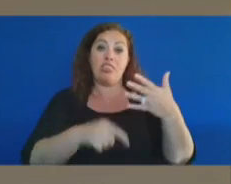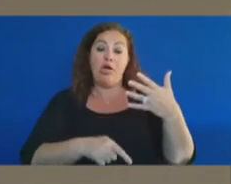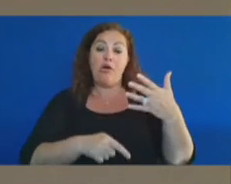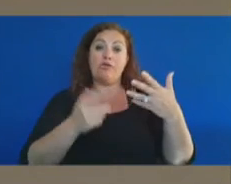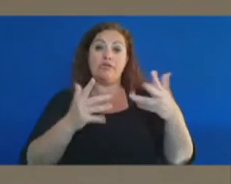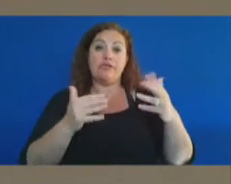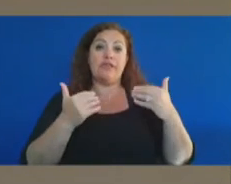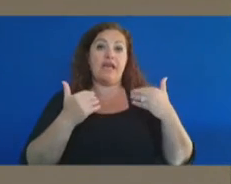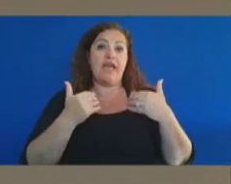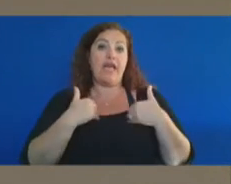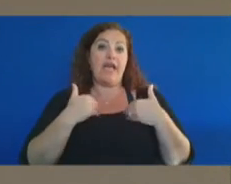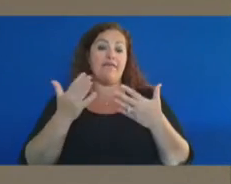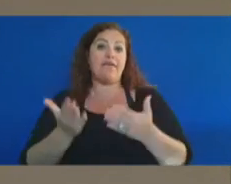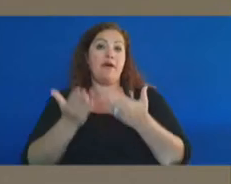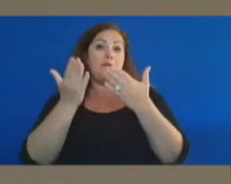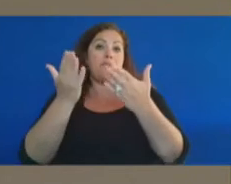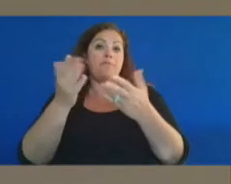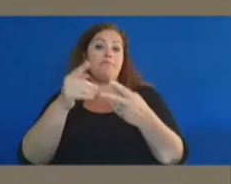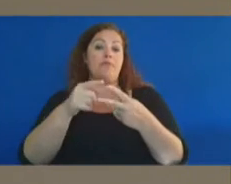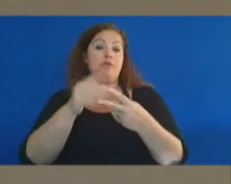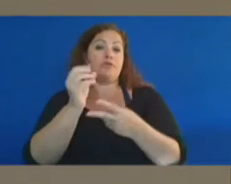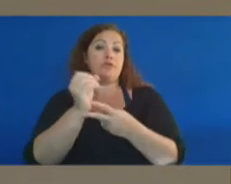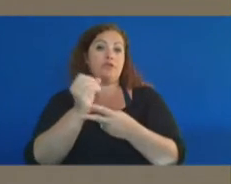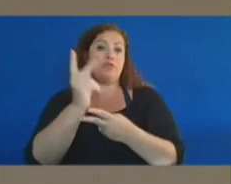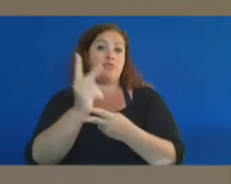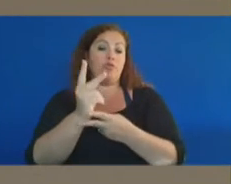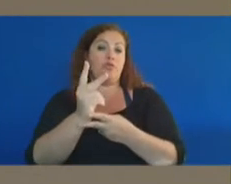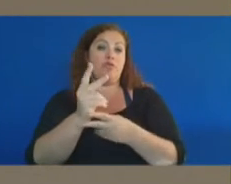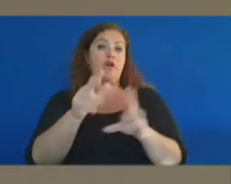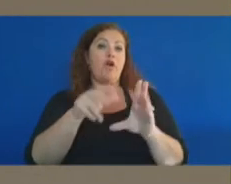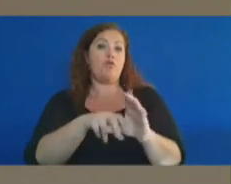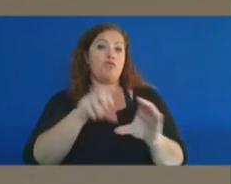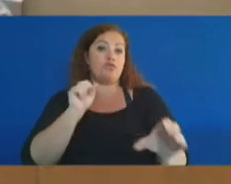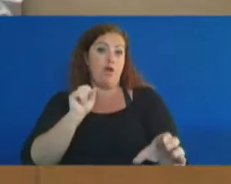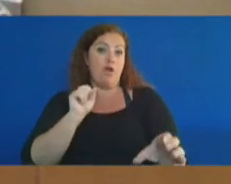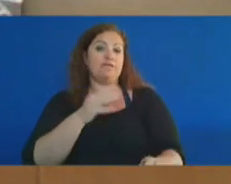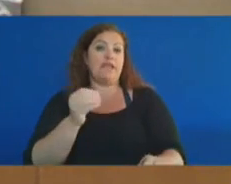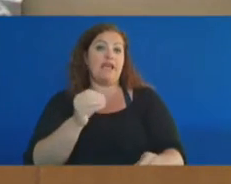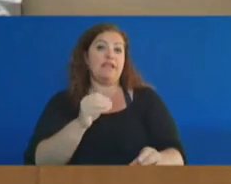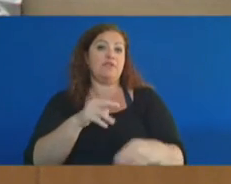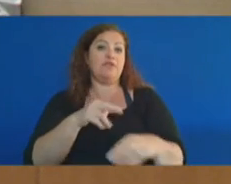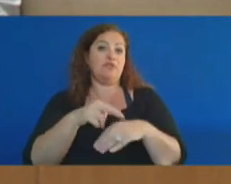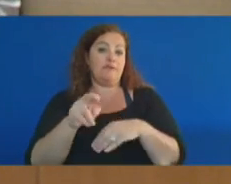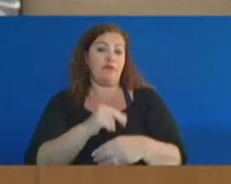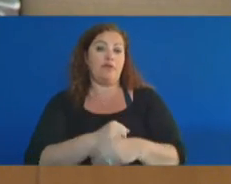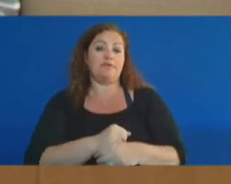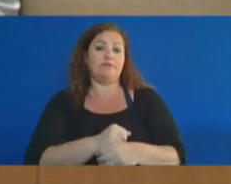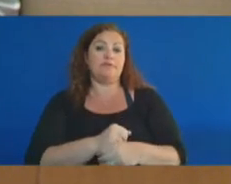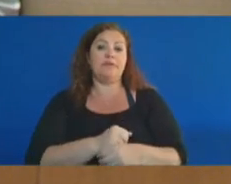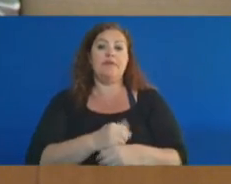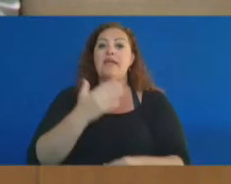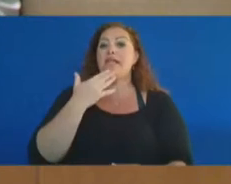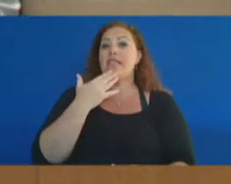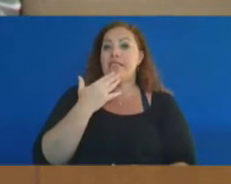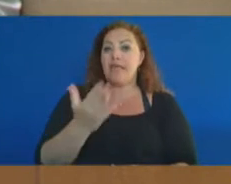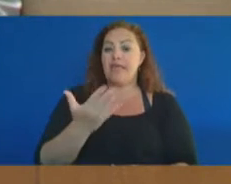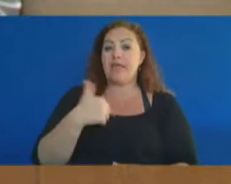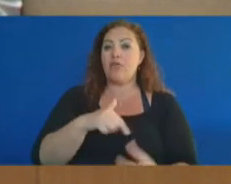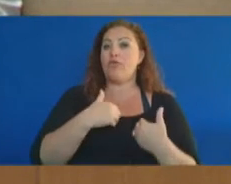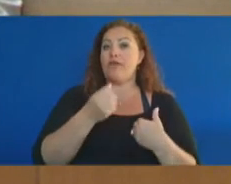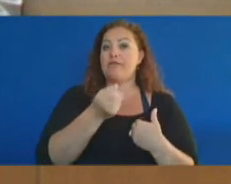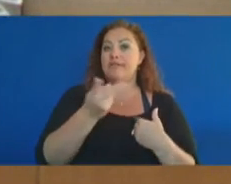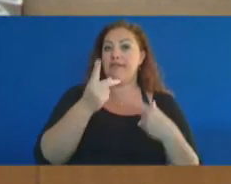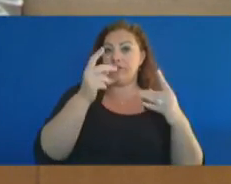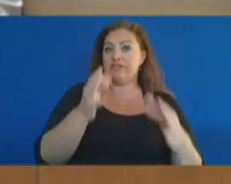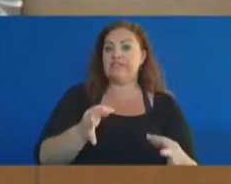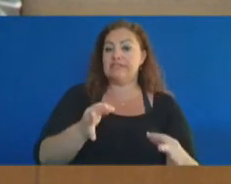motion to approve those withdrawals and deferrals all right thank you madam mayor we've got several U decisions to be